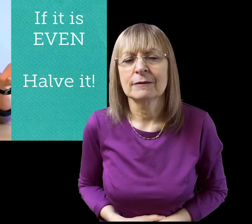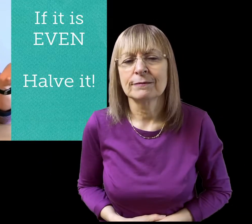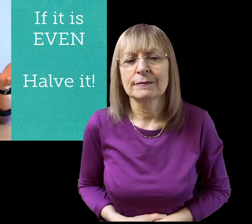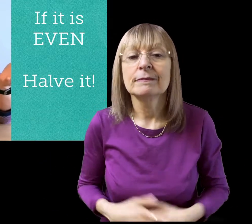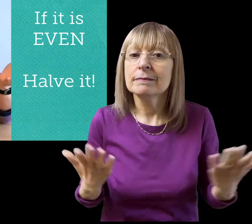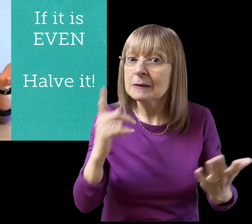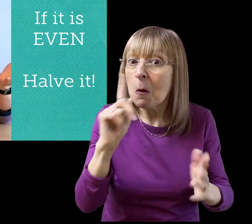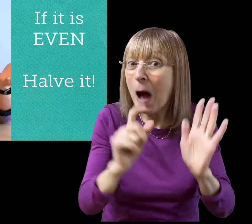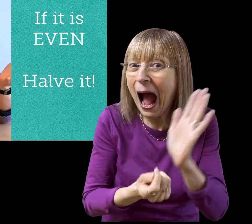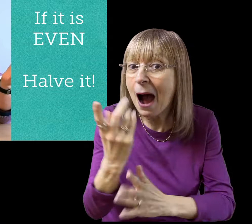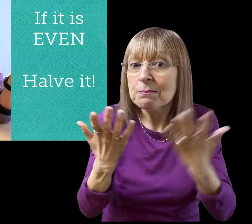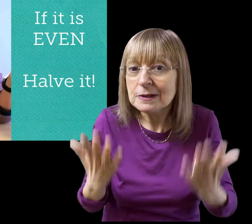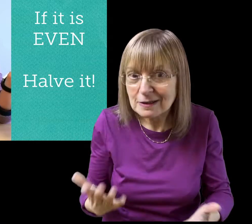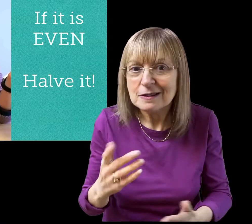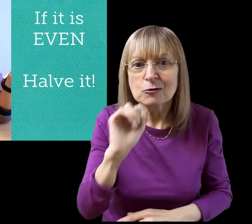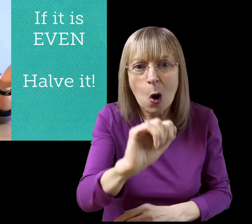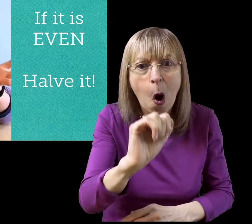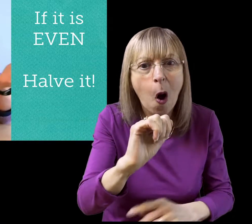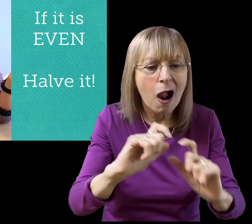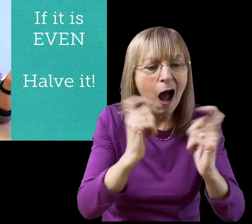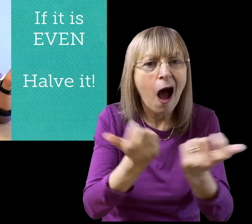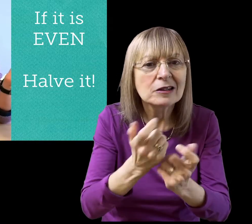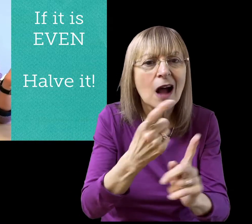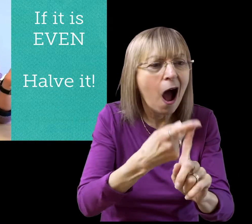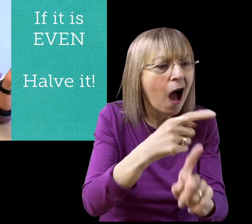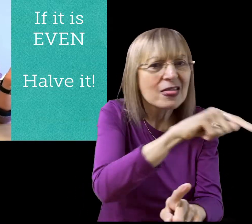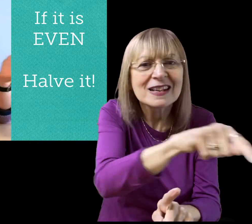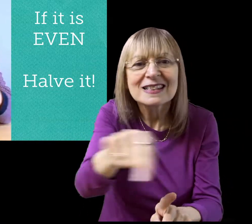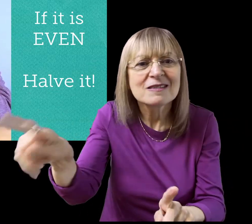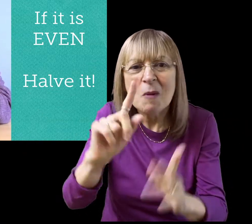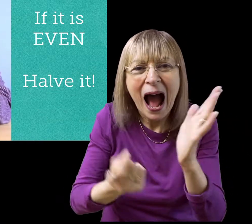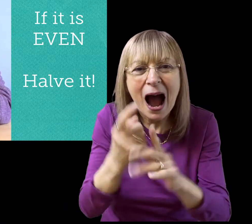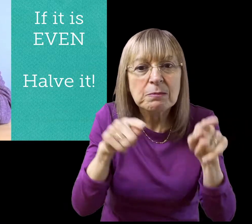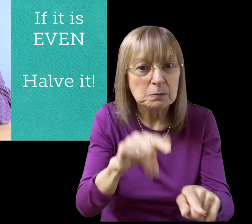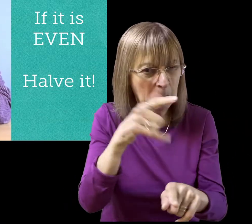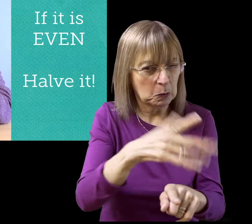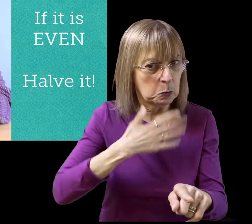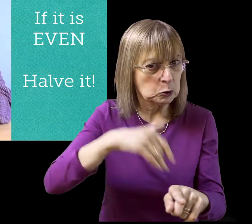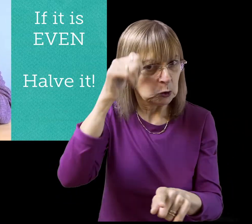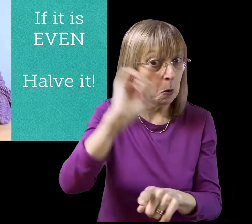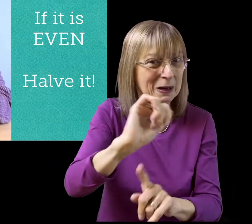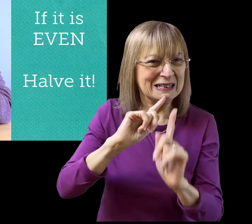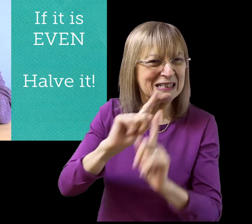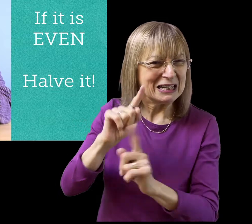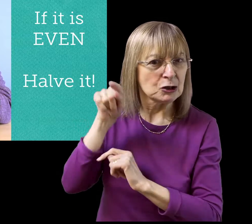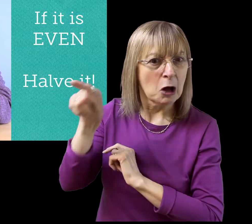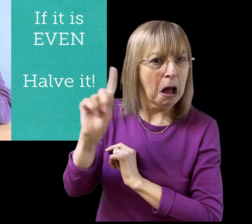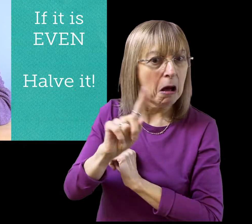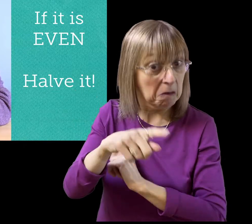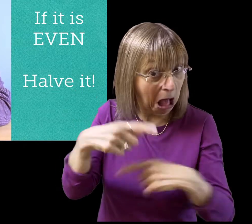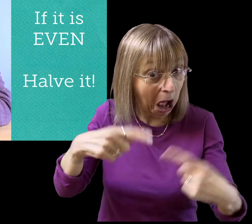stop. See what happens. See what happens for other people in your class. Maybe you might want to find out what happens